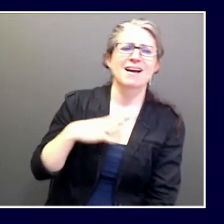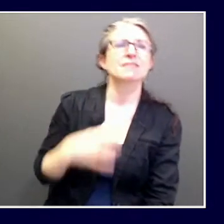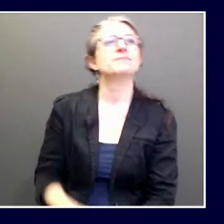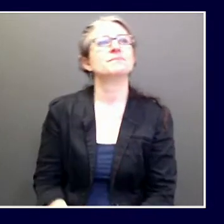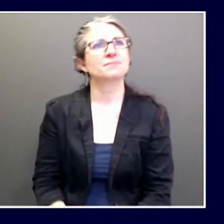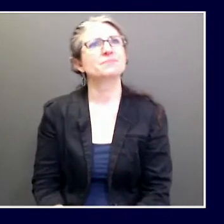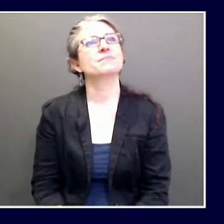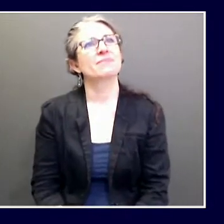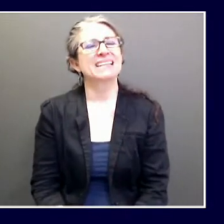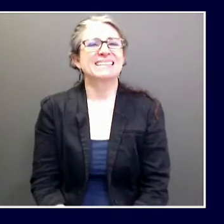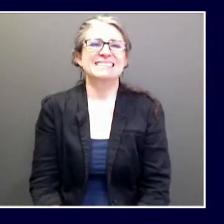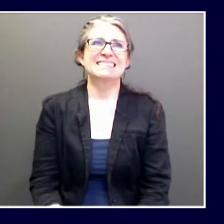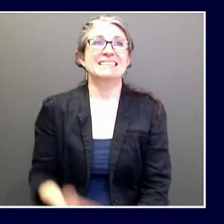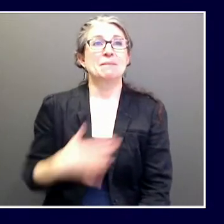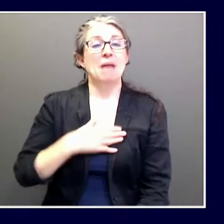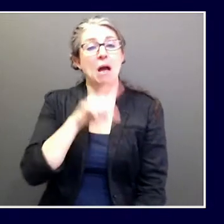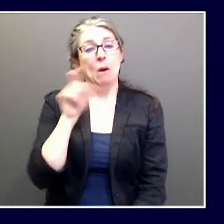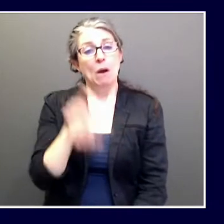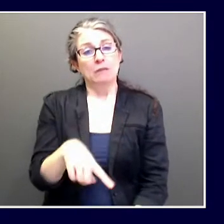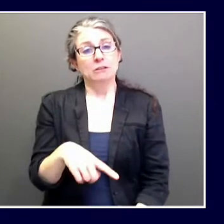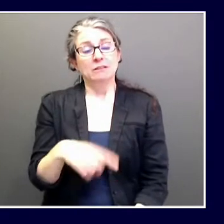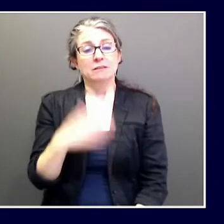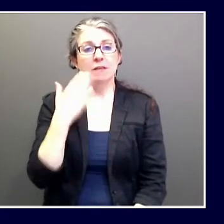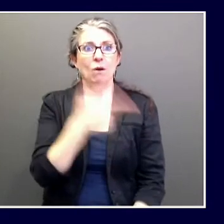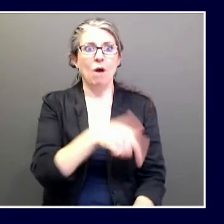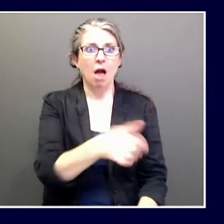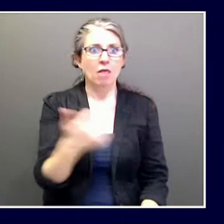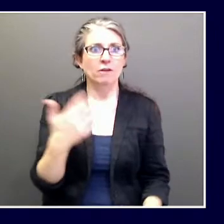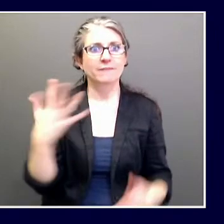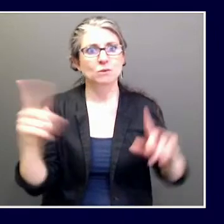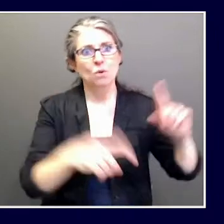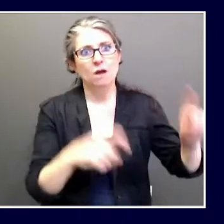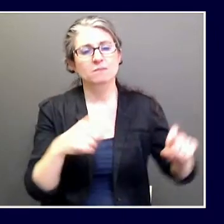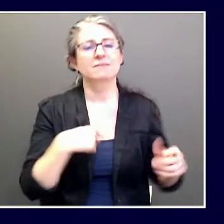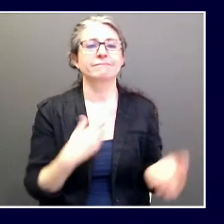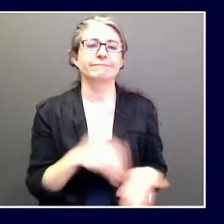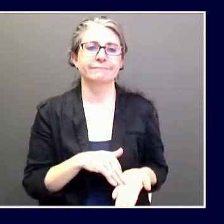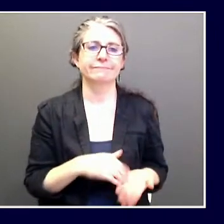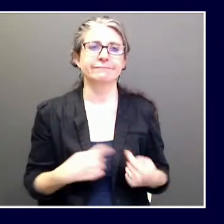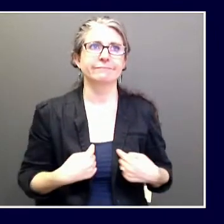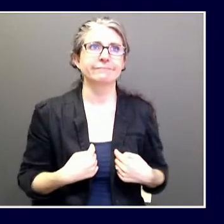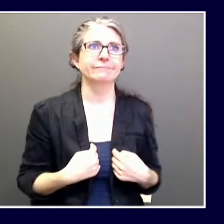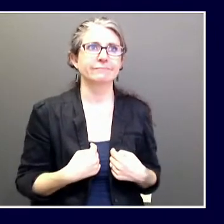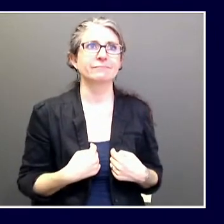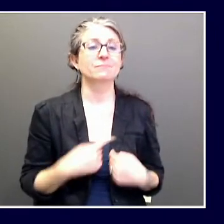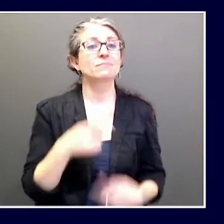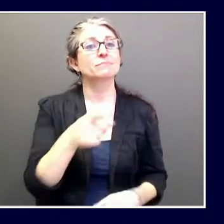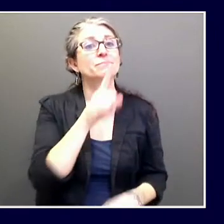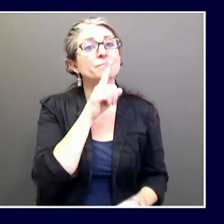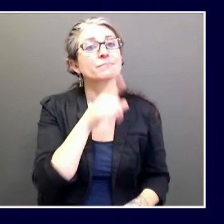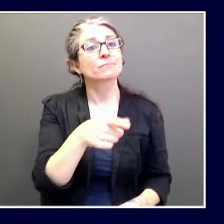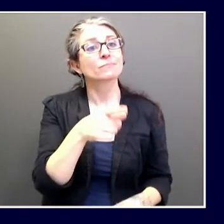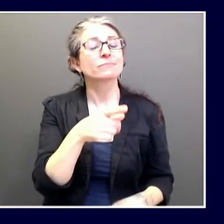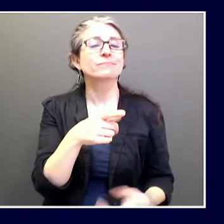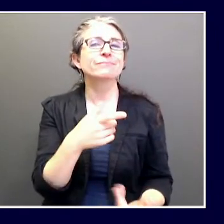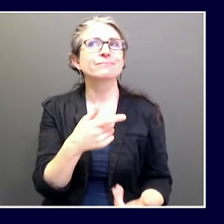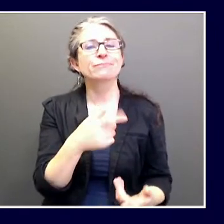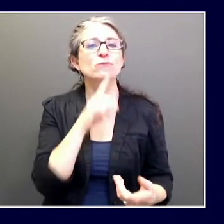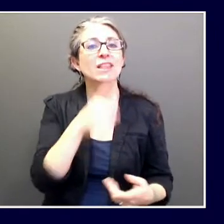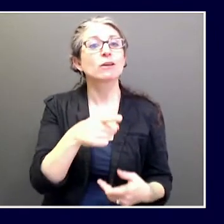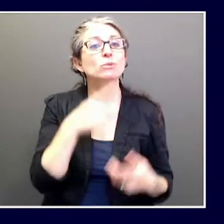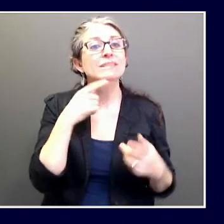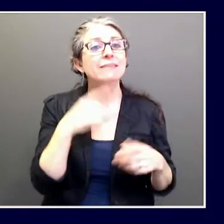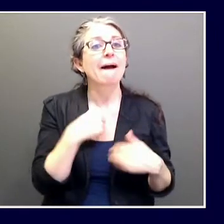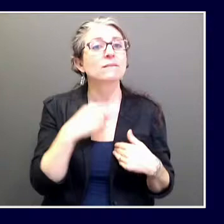we've had some tools in place for a while, and sometimes they were in the form of a mandate like masks indoors